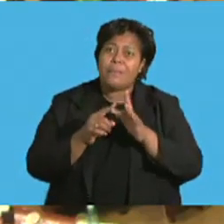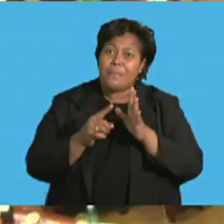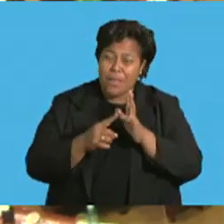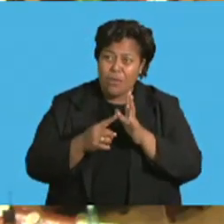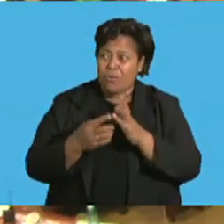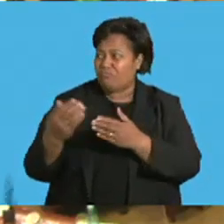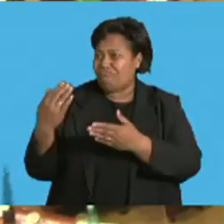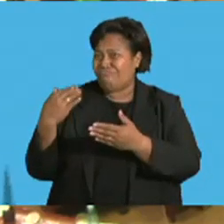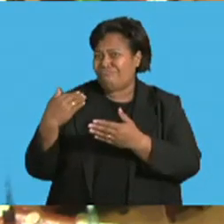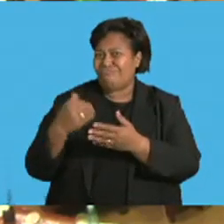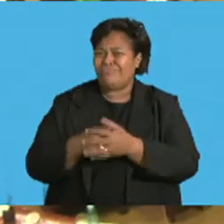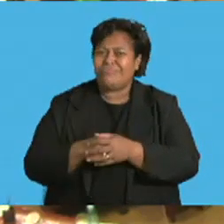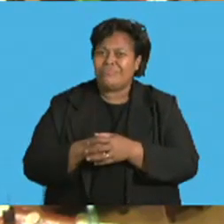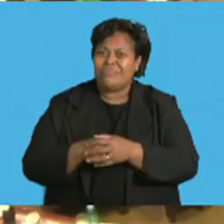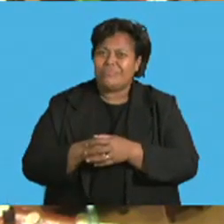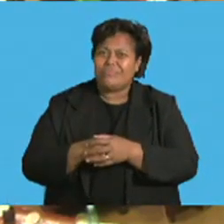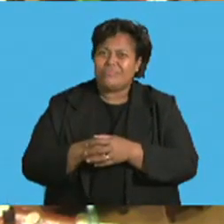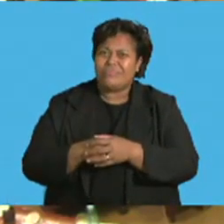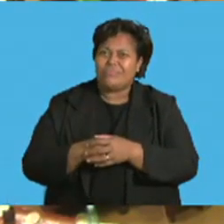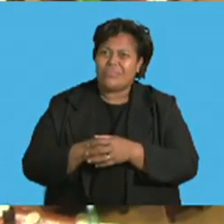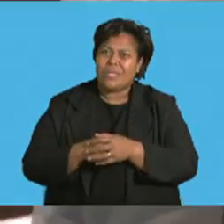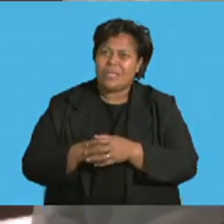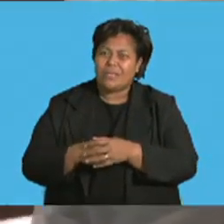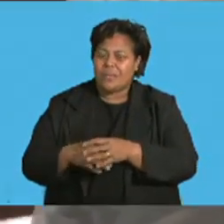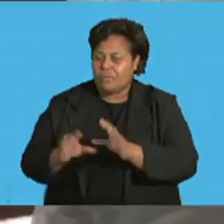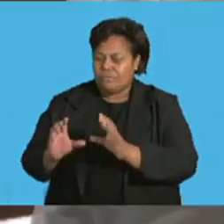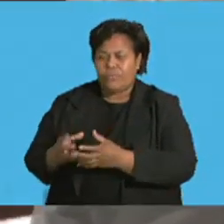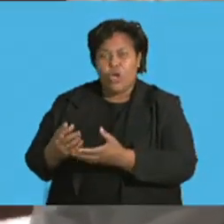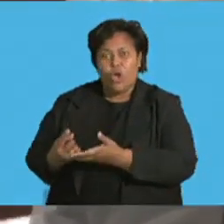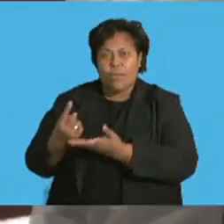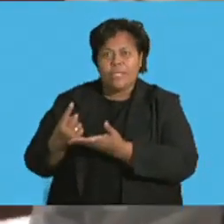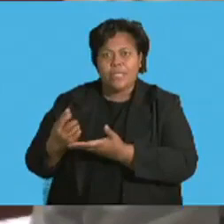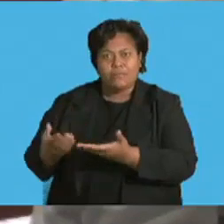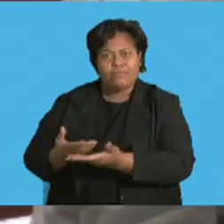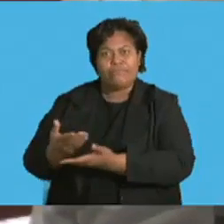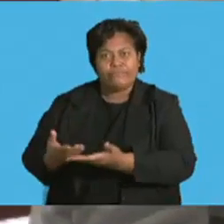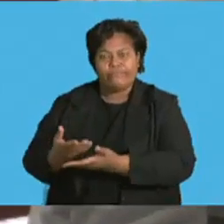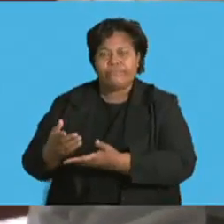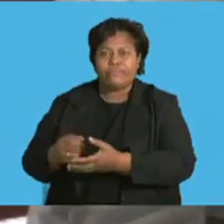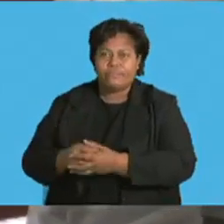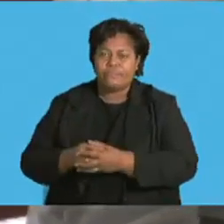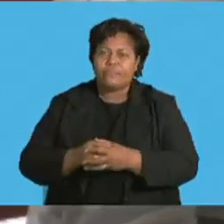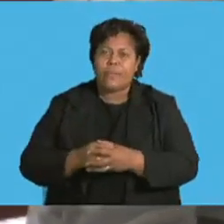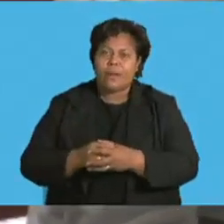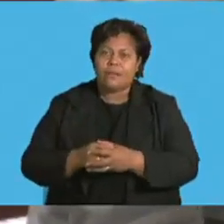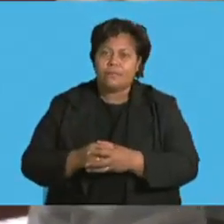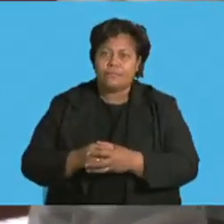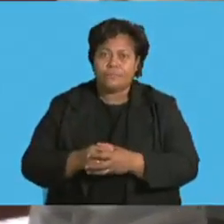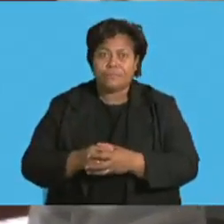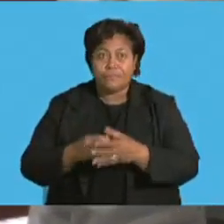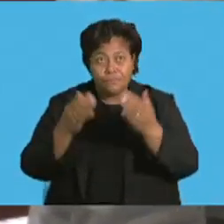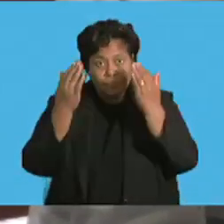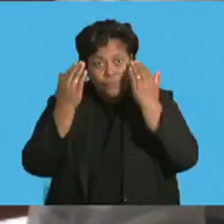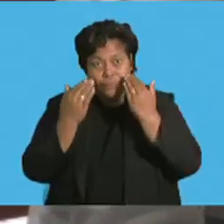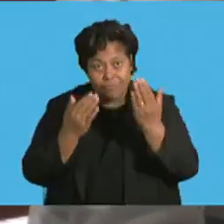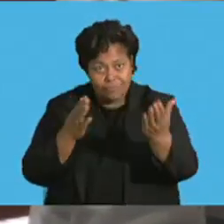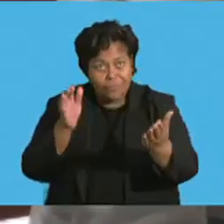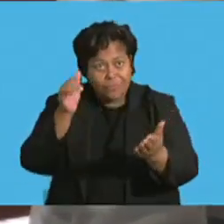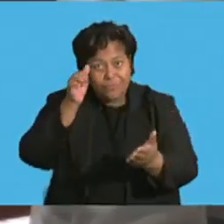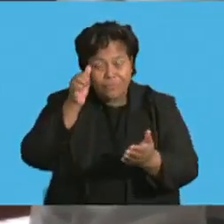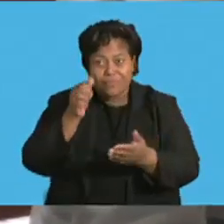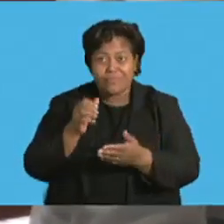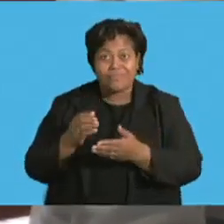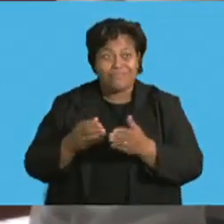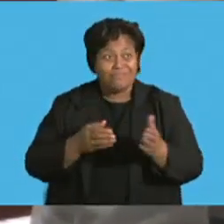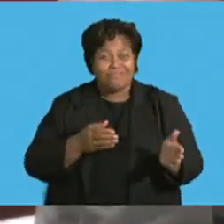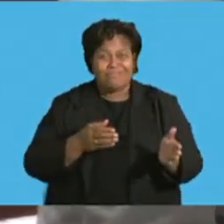recently taken up by the Privilege Committee. As you've heard, Mr. Speaker, and as you know, Honourable